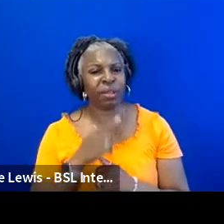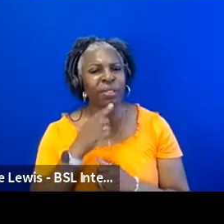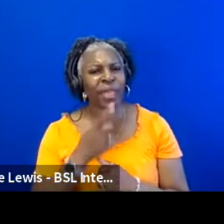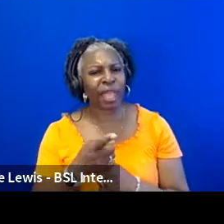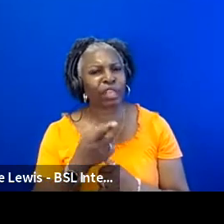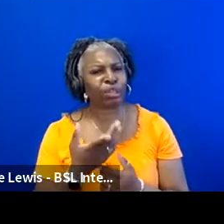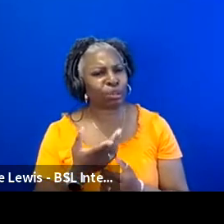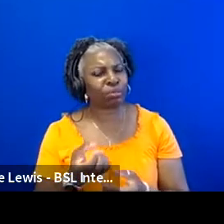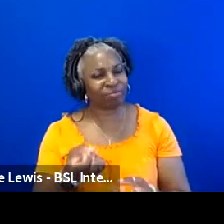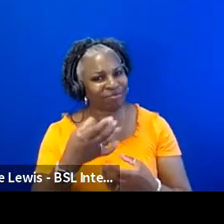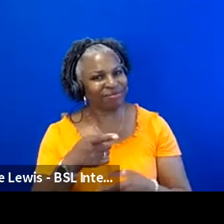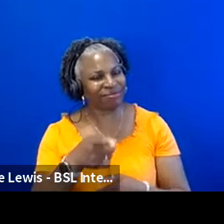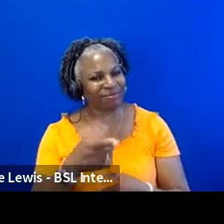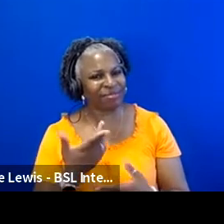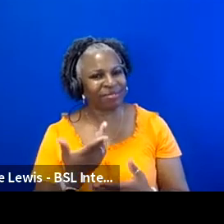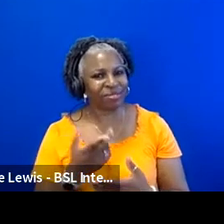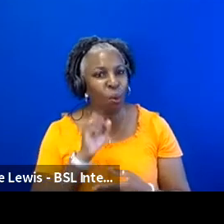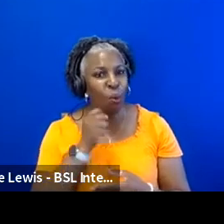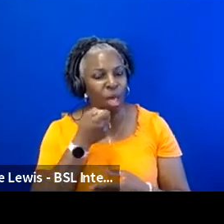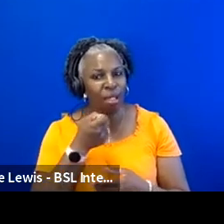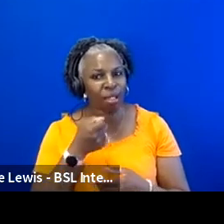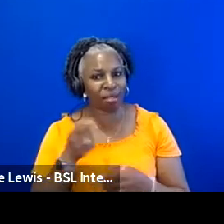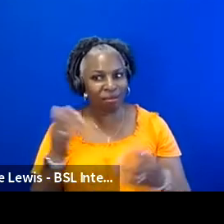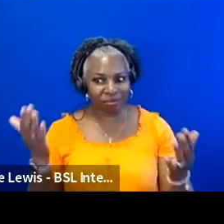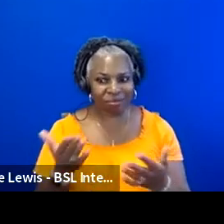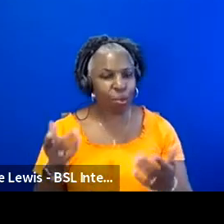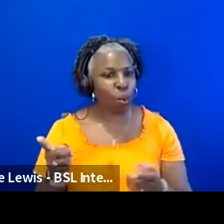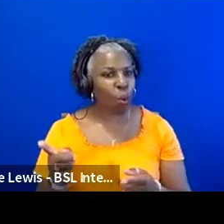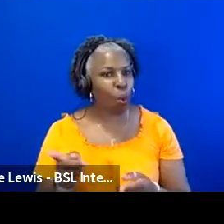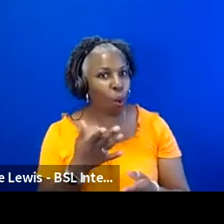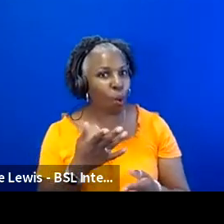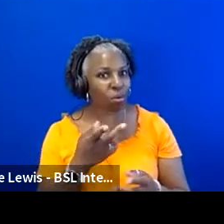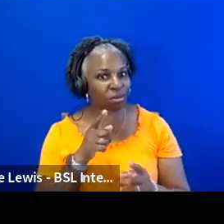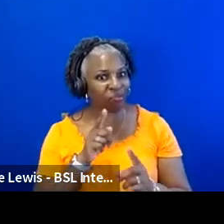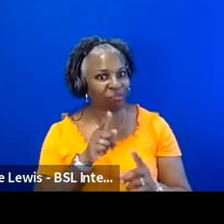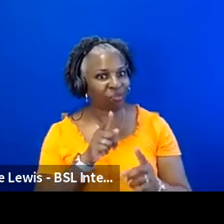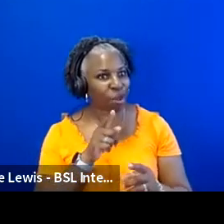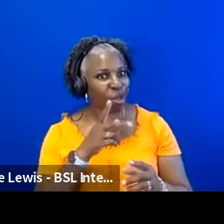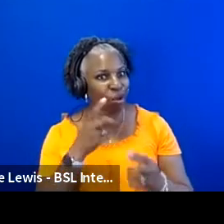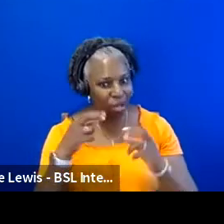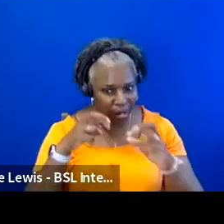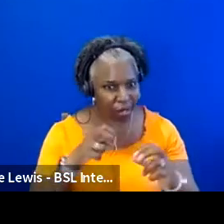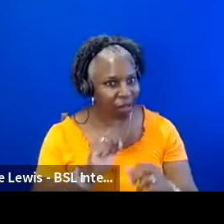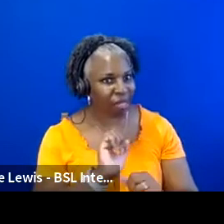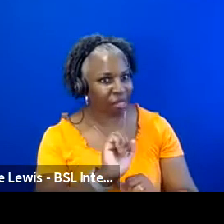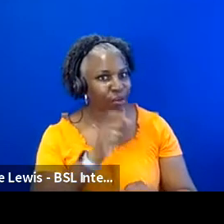know, I would encourage everyone to follow the names of the women that are going to come up now. Heba, what about you?